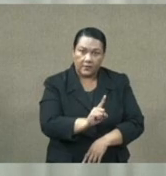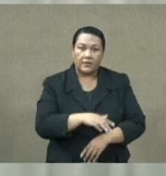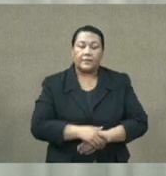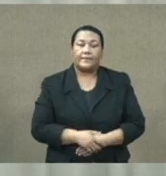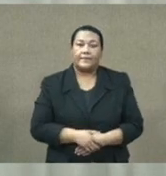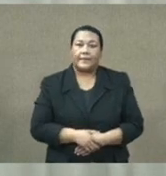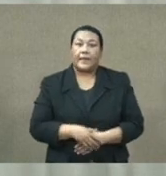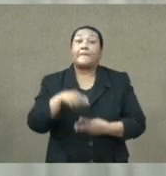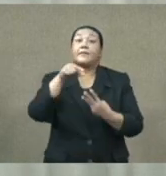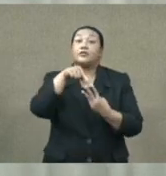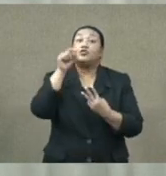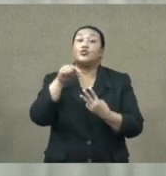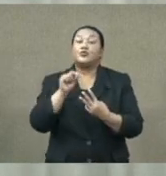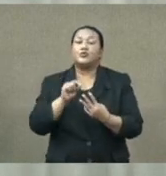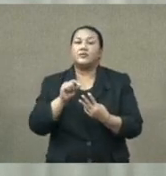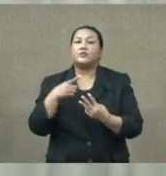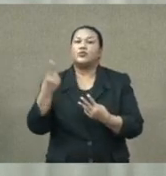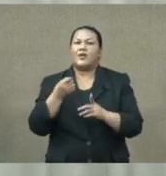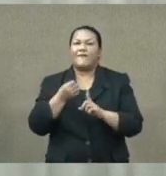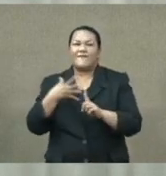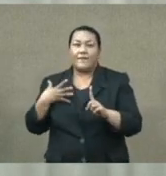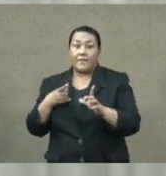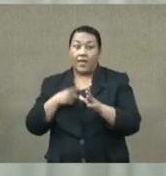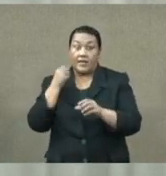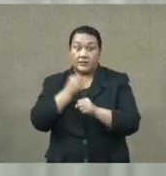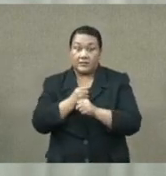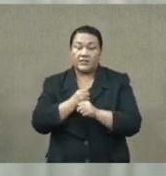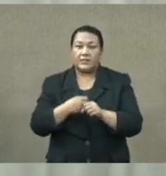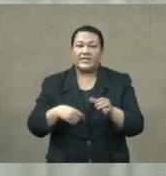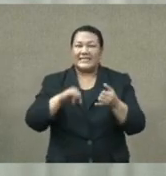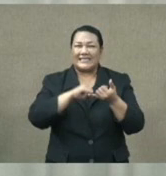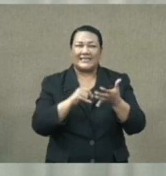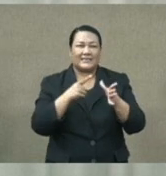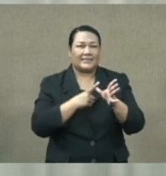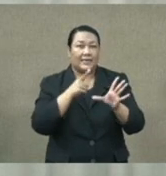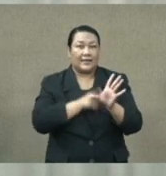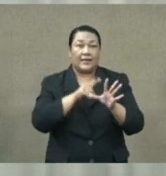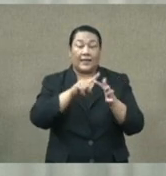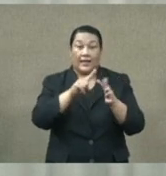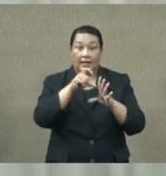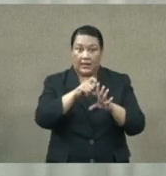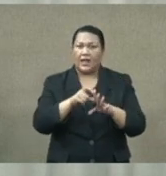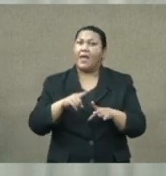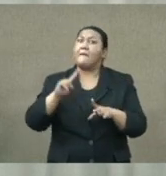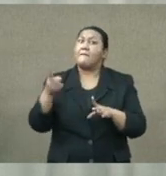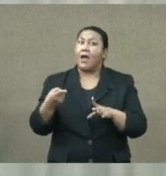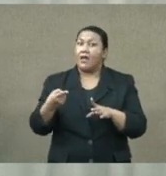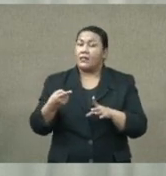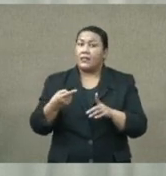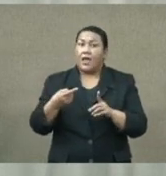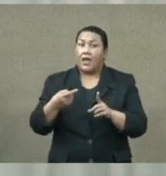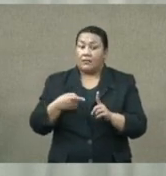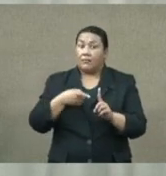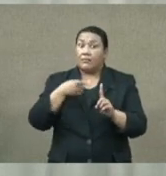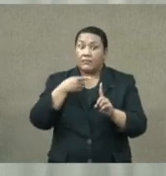had nominated Mr. Syed Kayyum as a member. Mr. Kayyum, who was in Australia, took